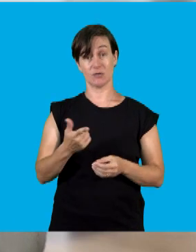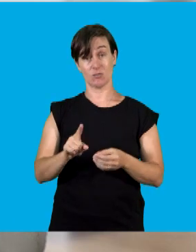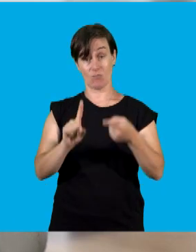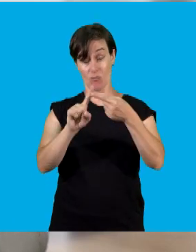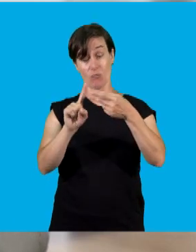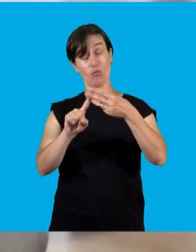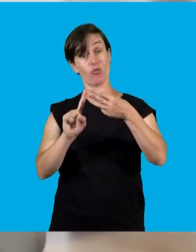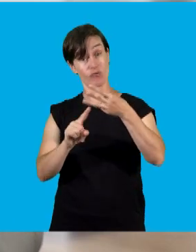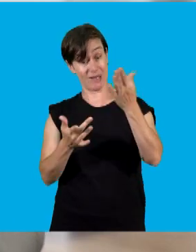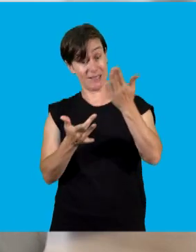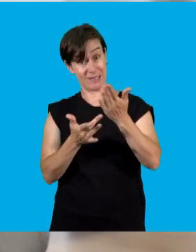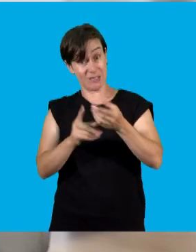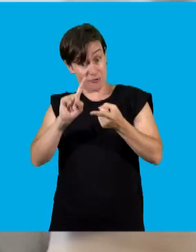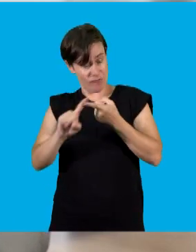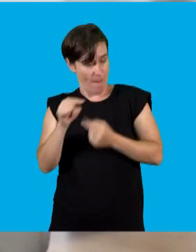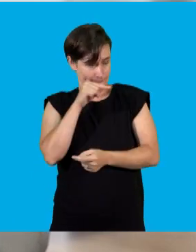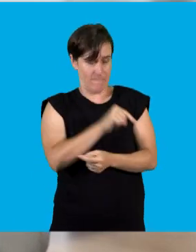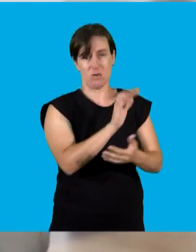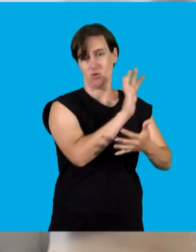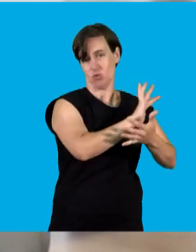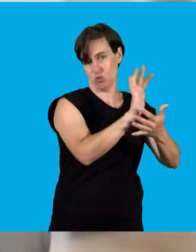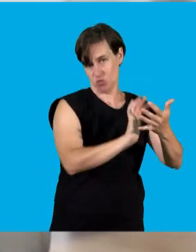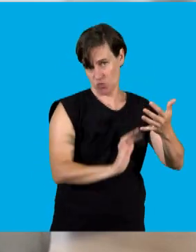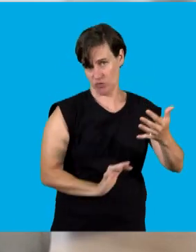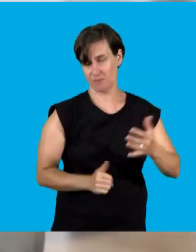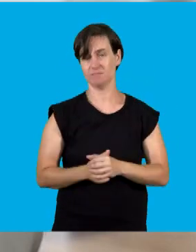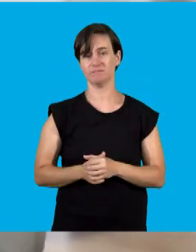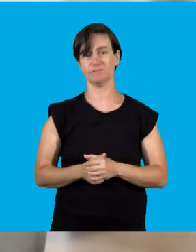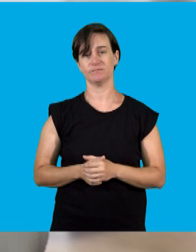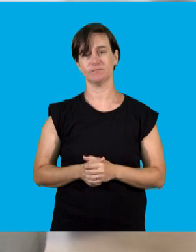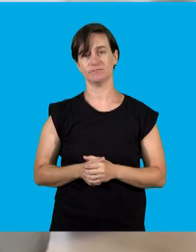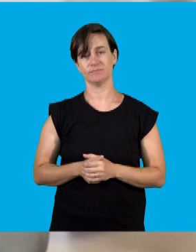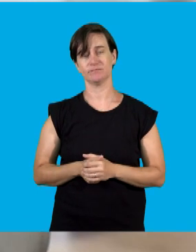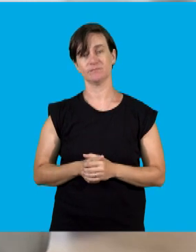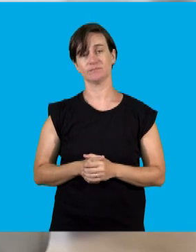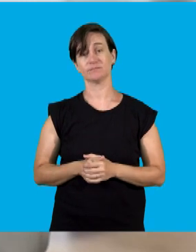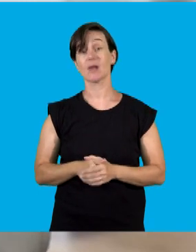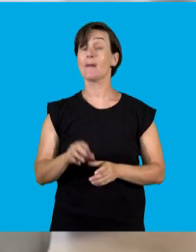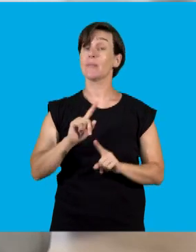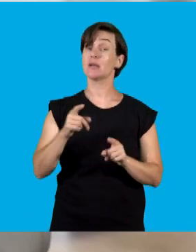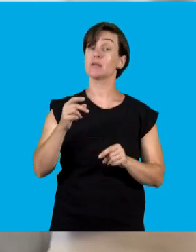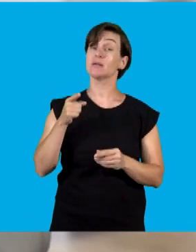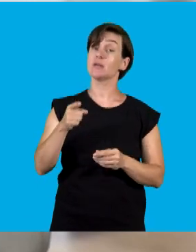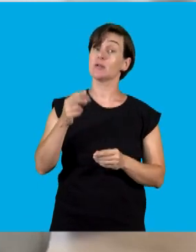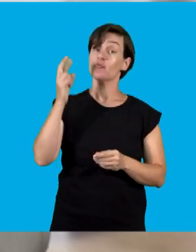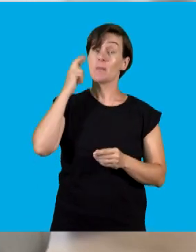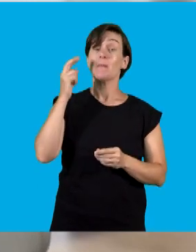three problem-solving techniques from the scenario, but in general, this in grade 10, we are dealing with